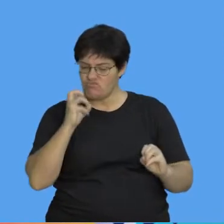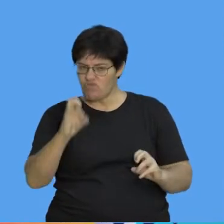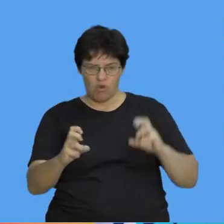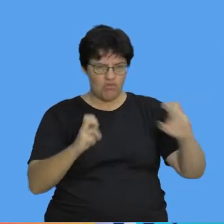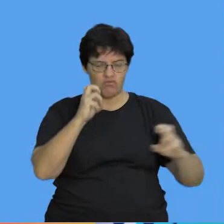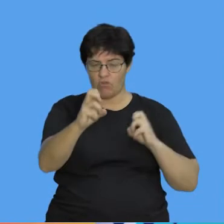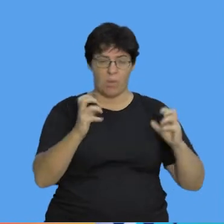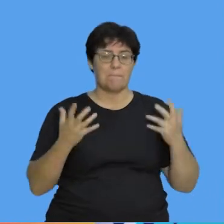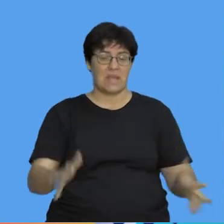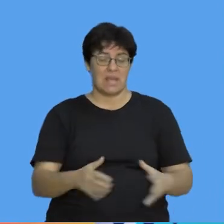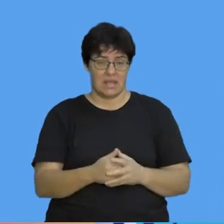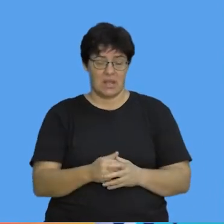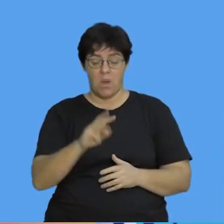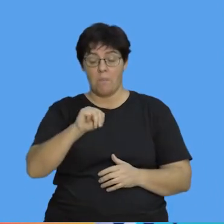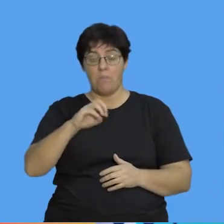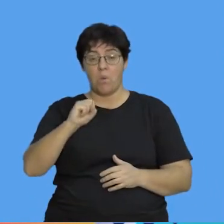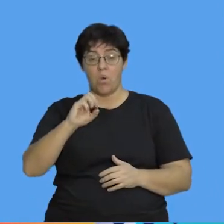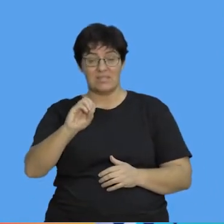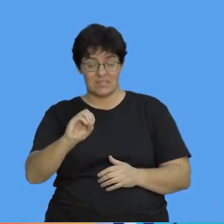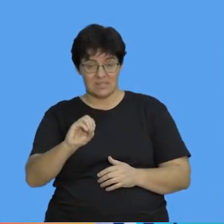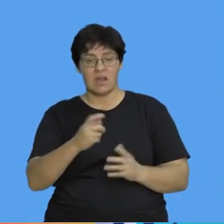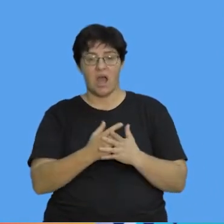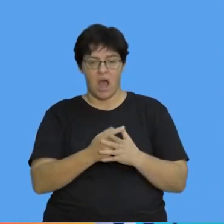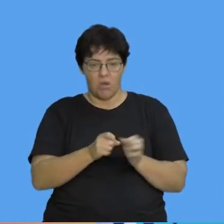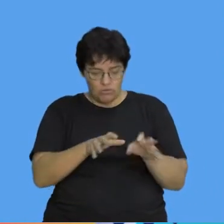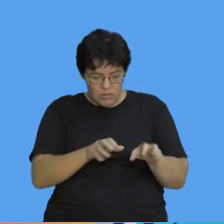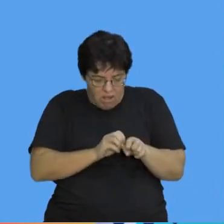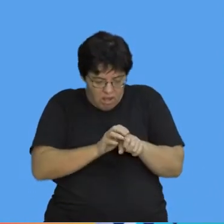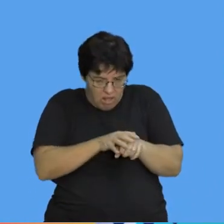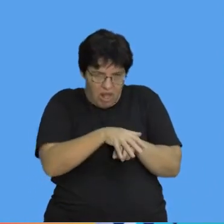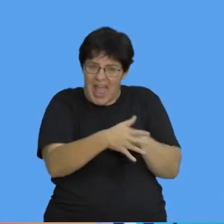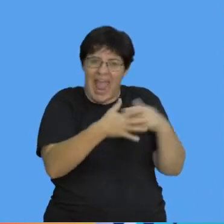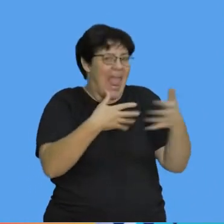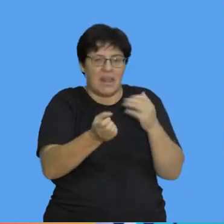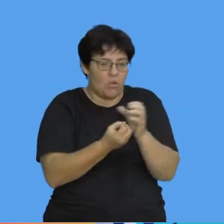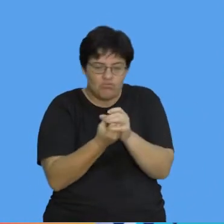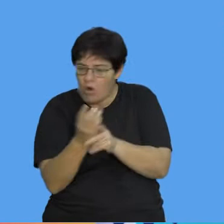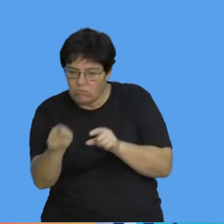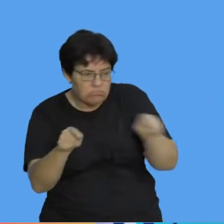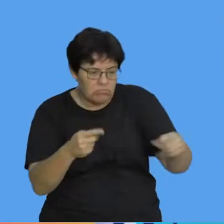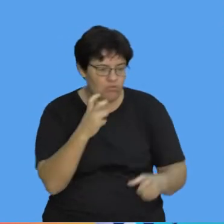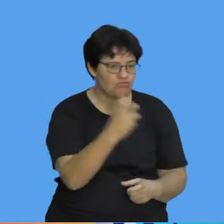was rock. And that moss, because it didn't have roots, can grow on anything. It